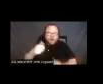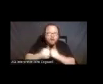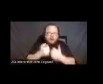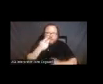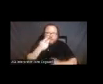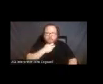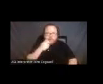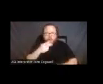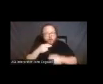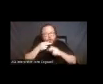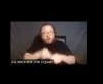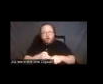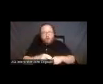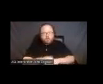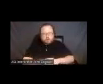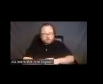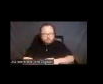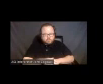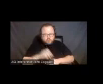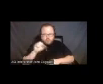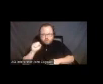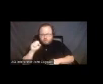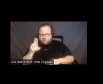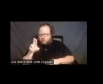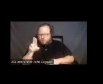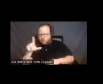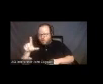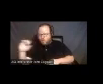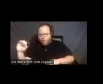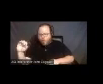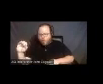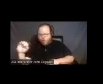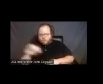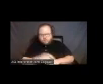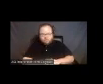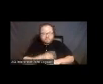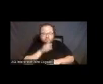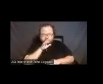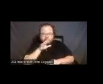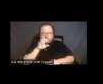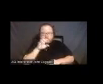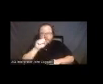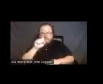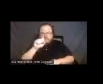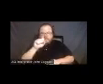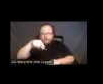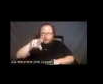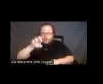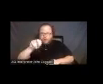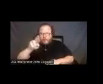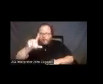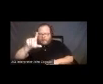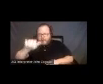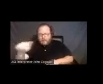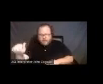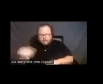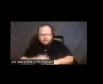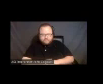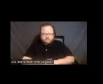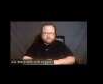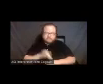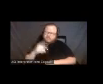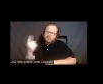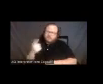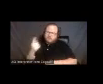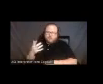They call them Xolo for short, but it's a Xoloitzcuintle. Oh, wow. Is that the one that always